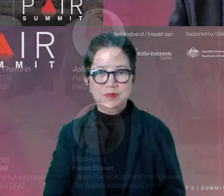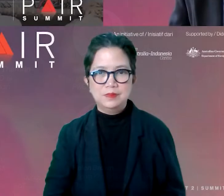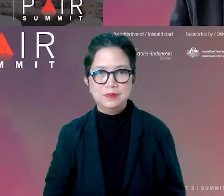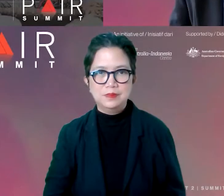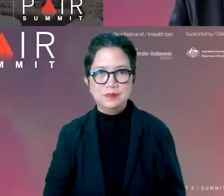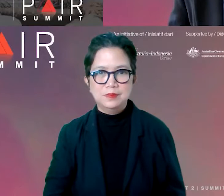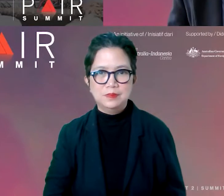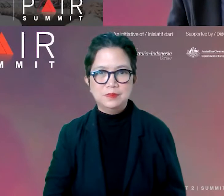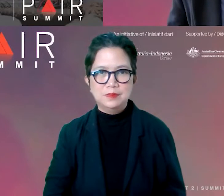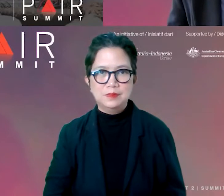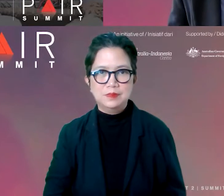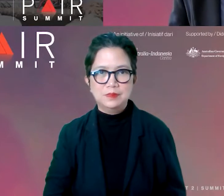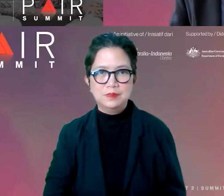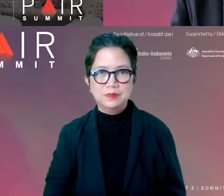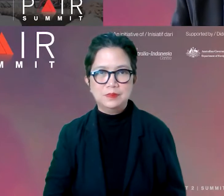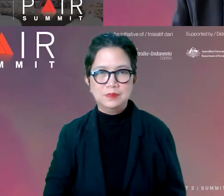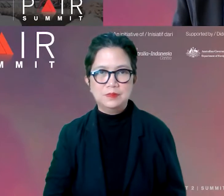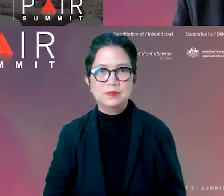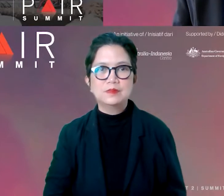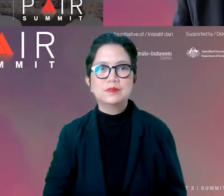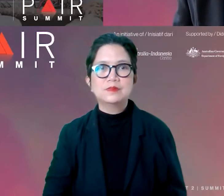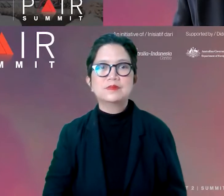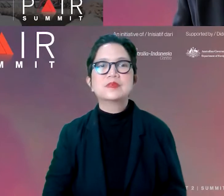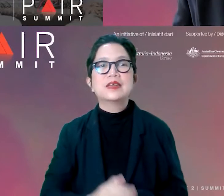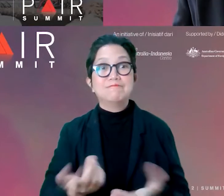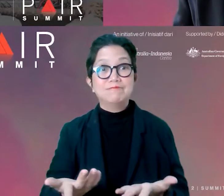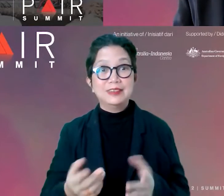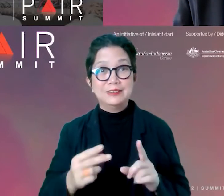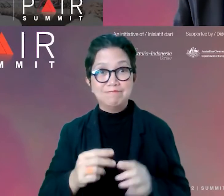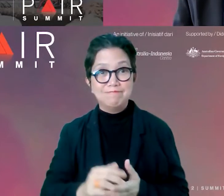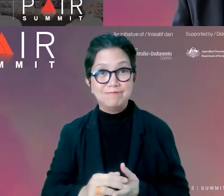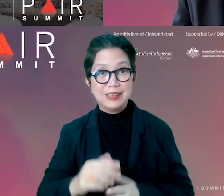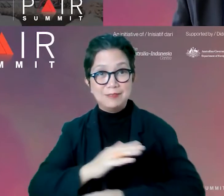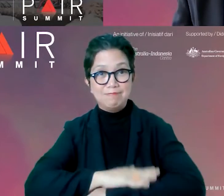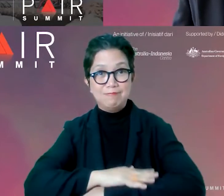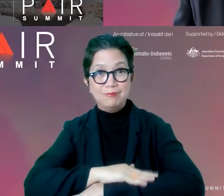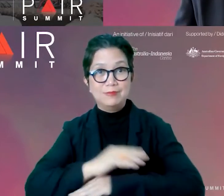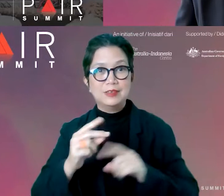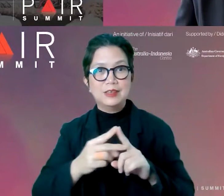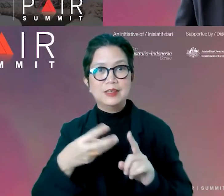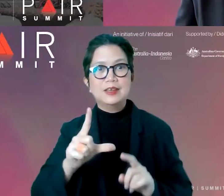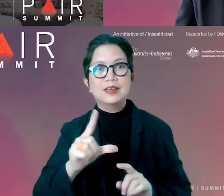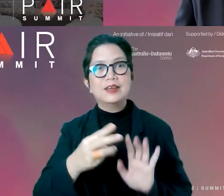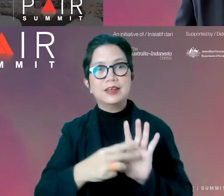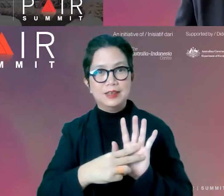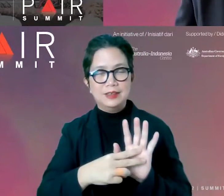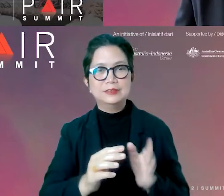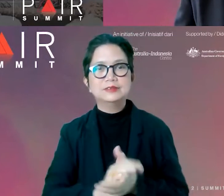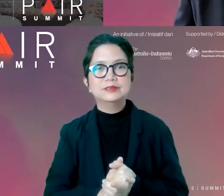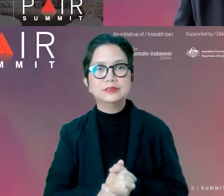Hello, I'm Helen Brown. Welcome to our session on health or economy in Indonesia, making the best impossible decision